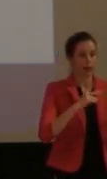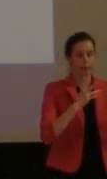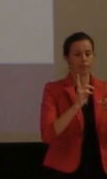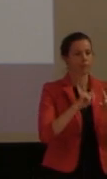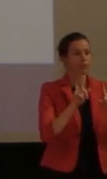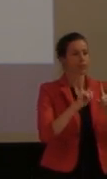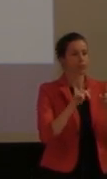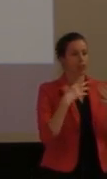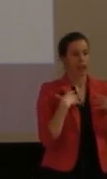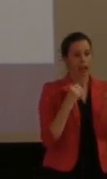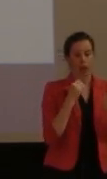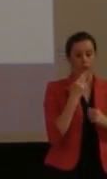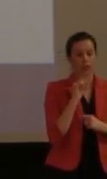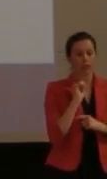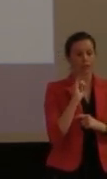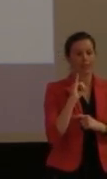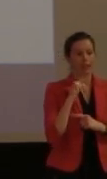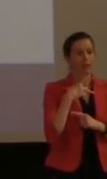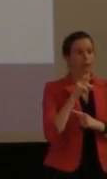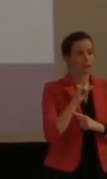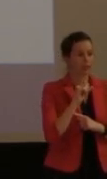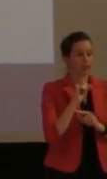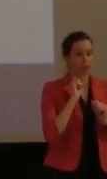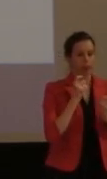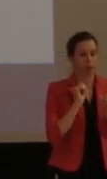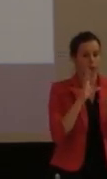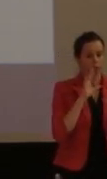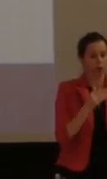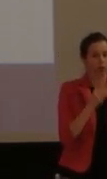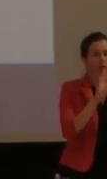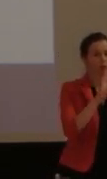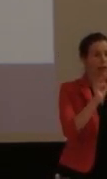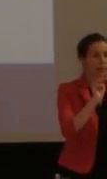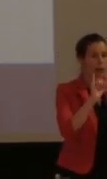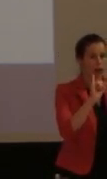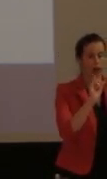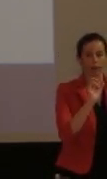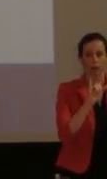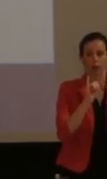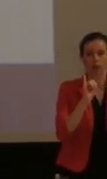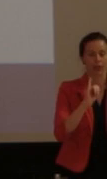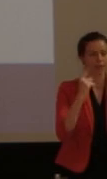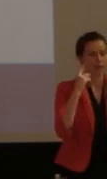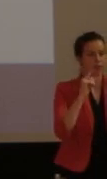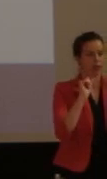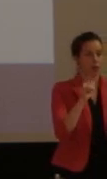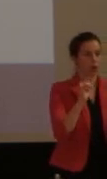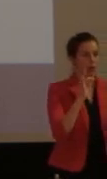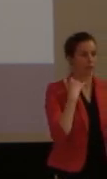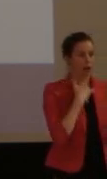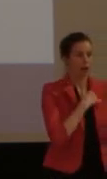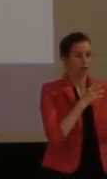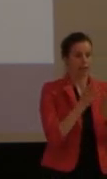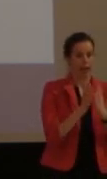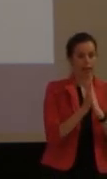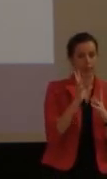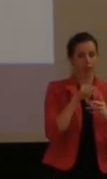different health tips to improve health, we might focus on things like BMI, which is something that the All of Us Research Program asks